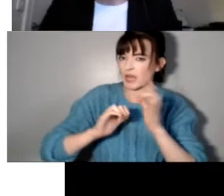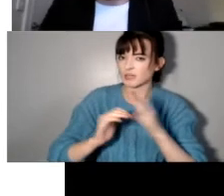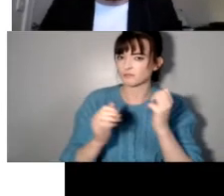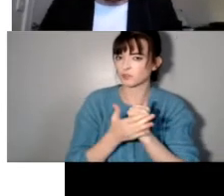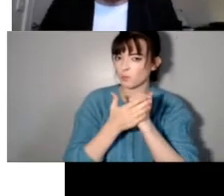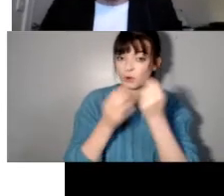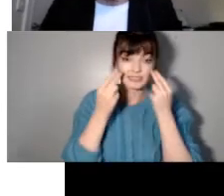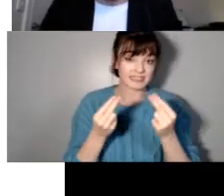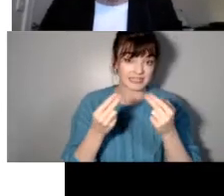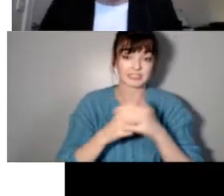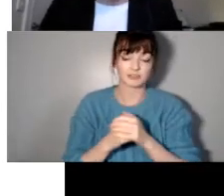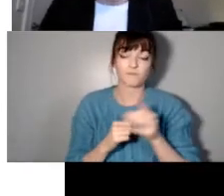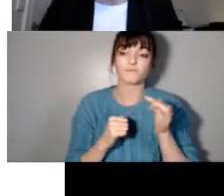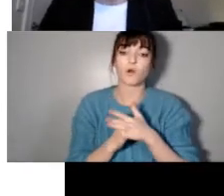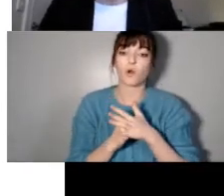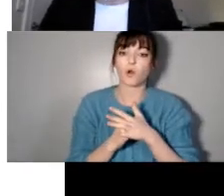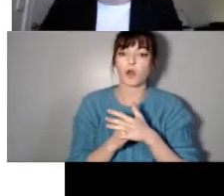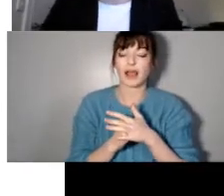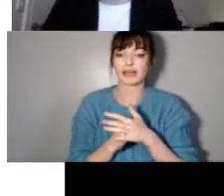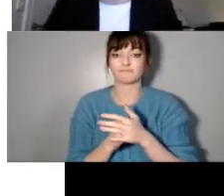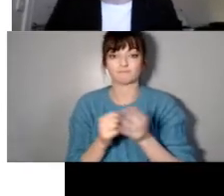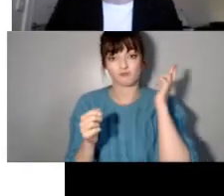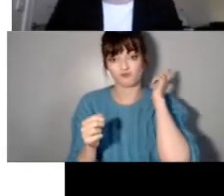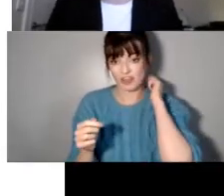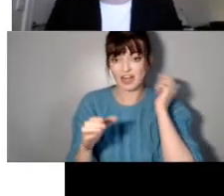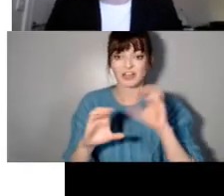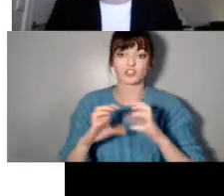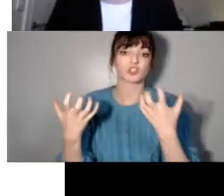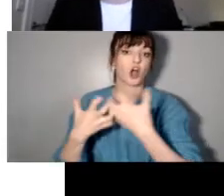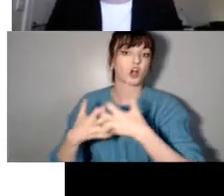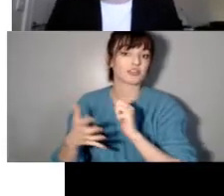would be for residents at congregated settings nationally.